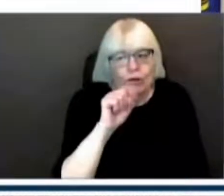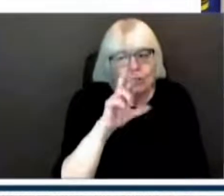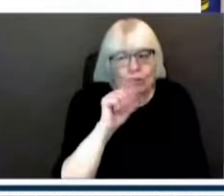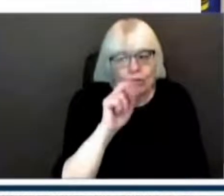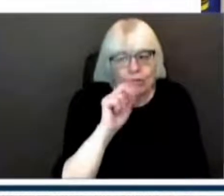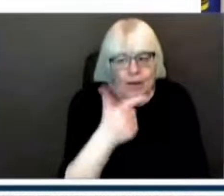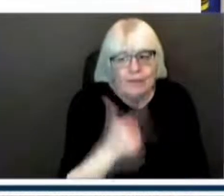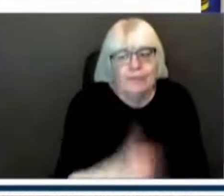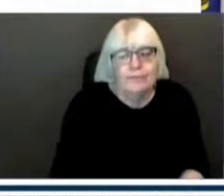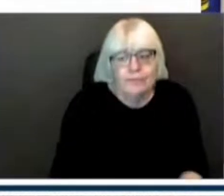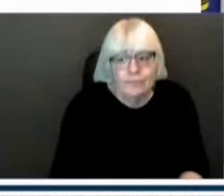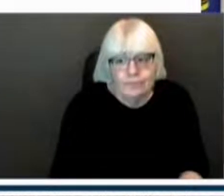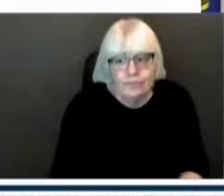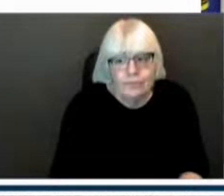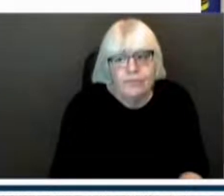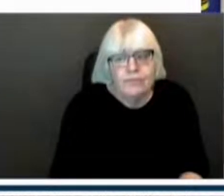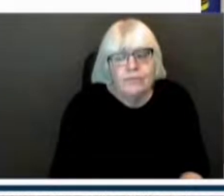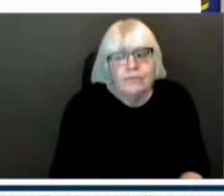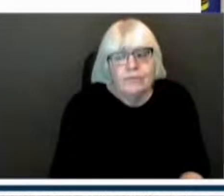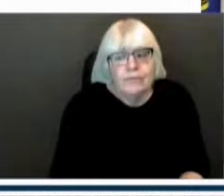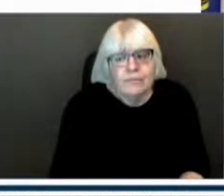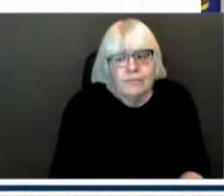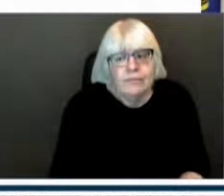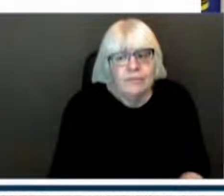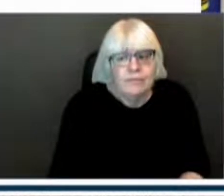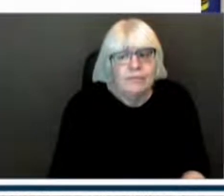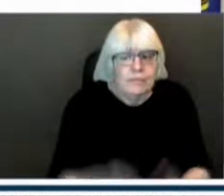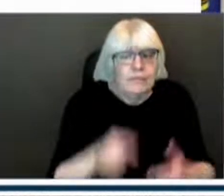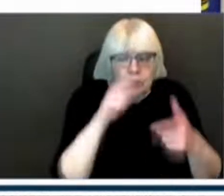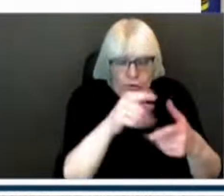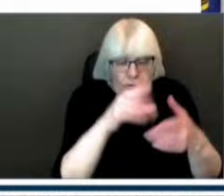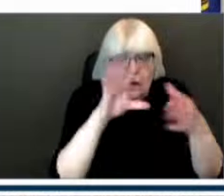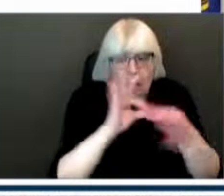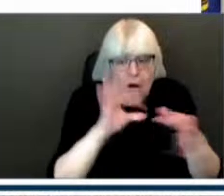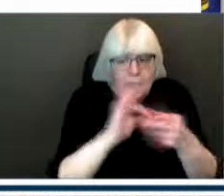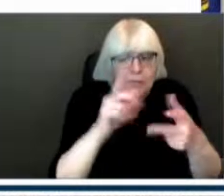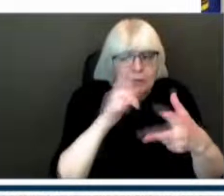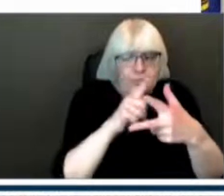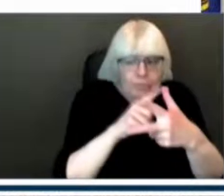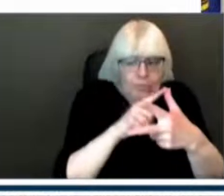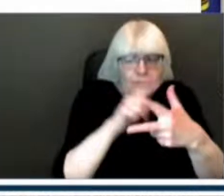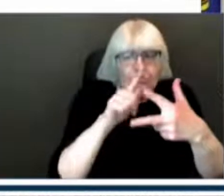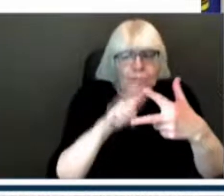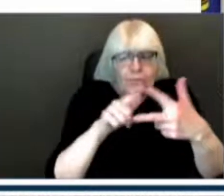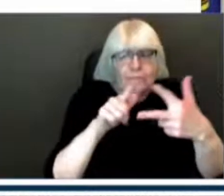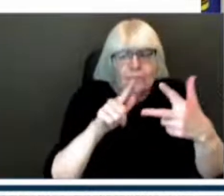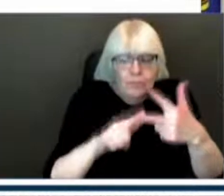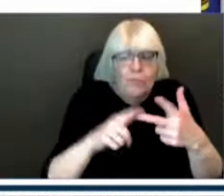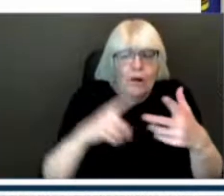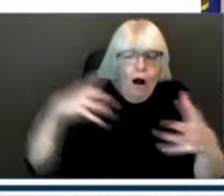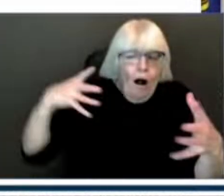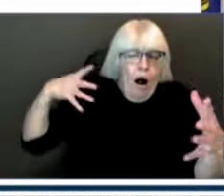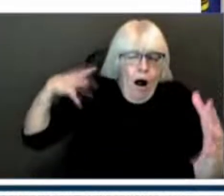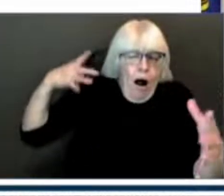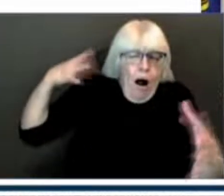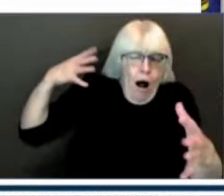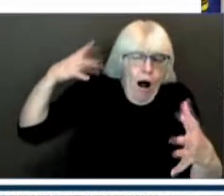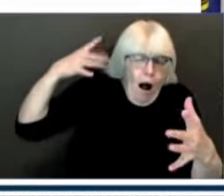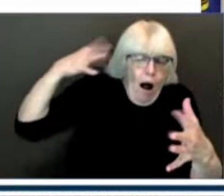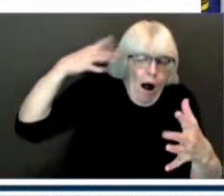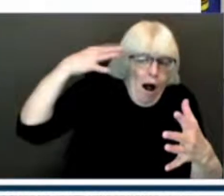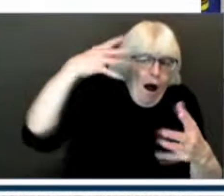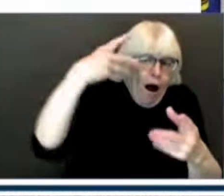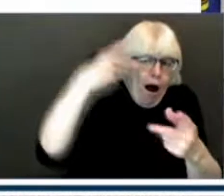with what you've been doing all along. But I wonder, given the situation that's going on in the country, if you could just talk a little